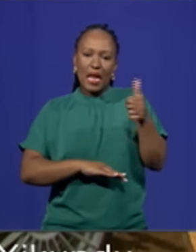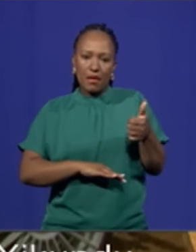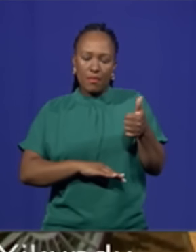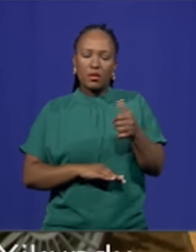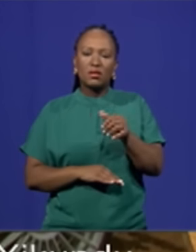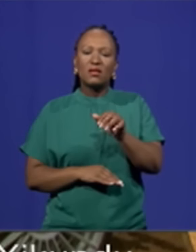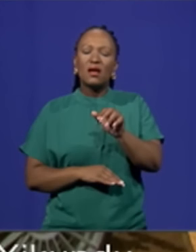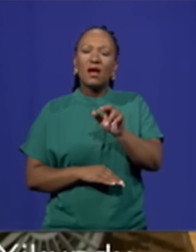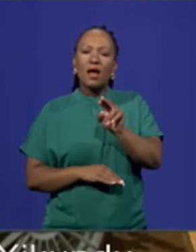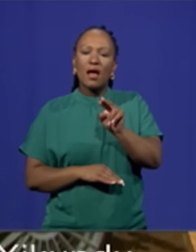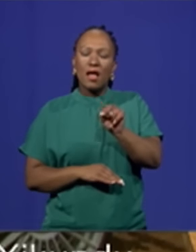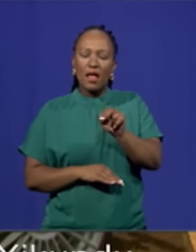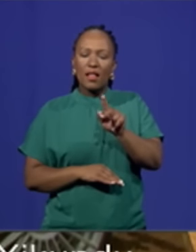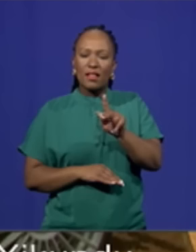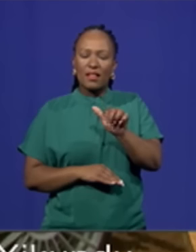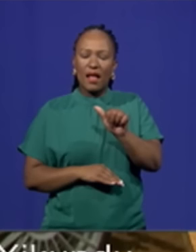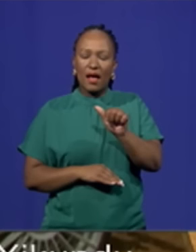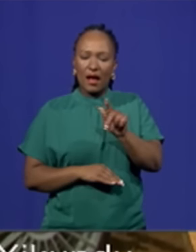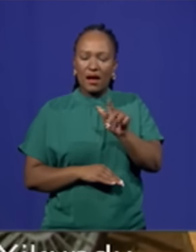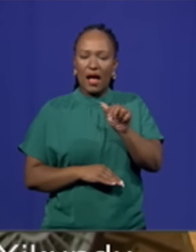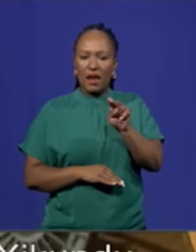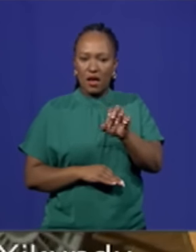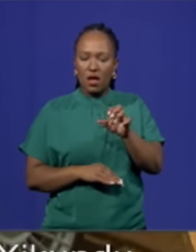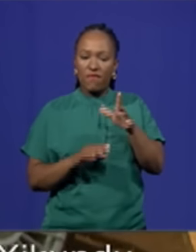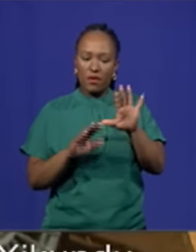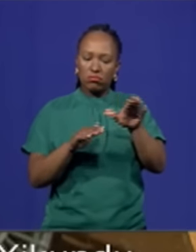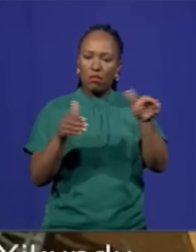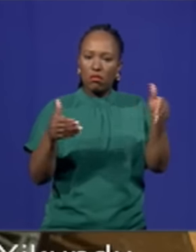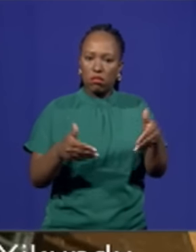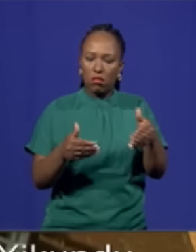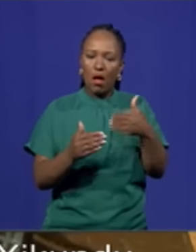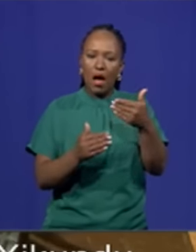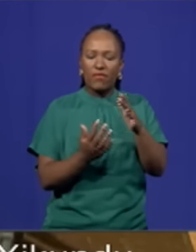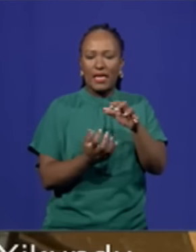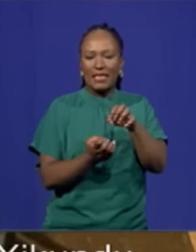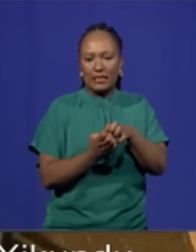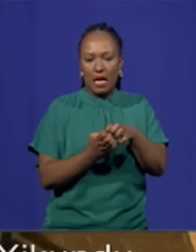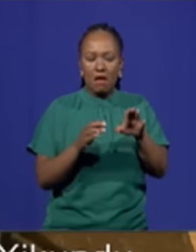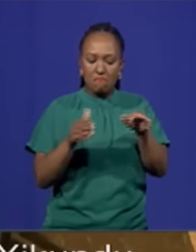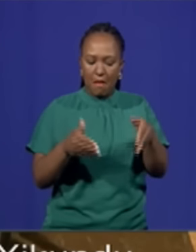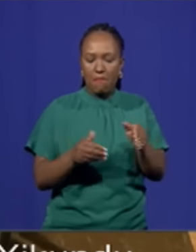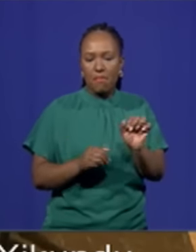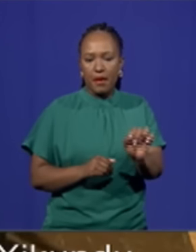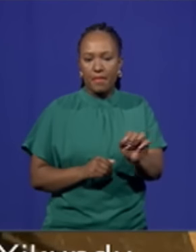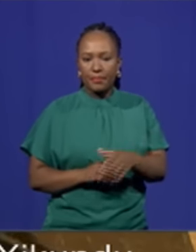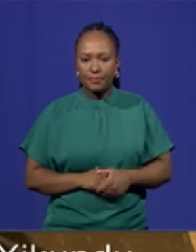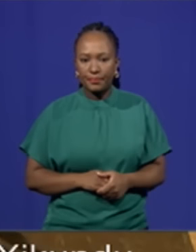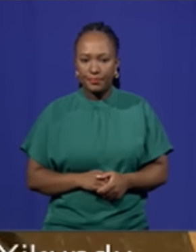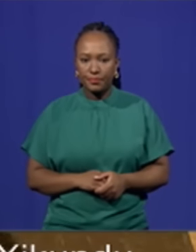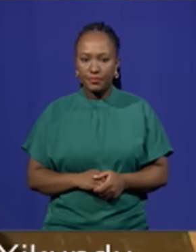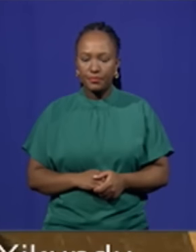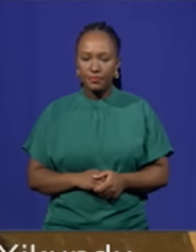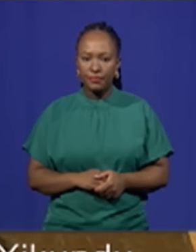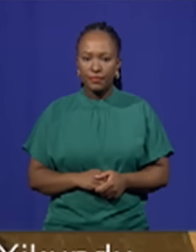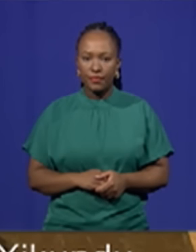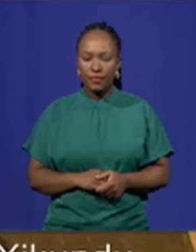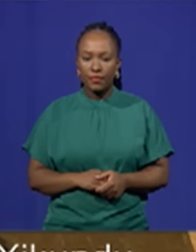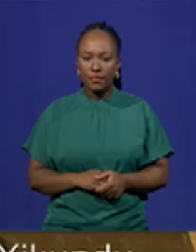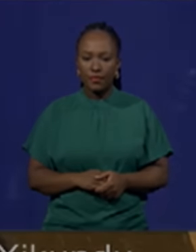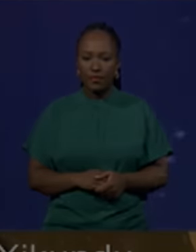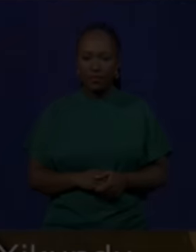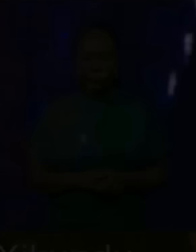Tlakane o bolokile ka mošupologo wa morago ga Paseka. Nna ke Koketšo Motau wa ditaba tša SABC Xikundu.